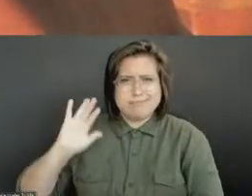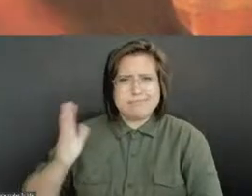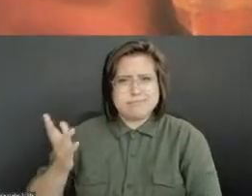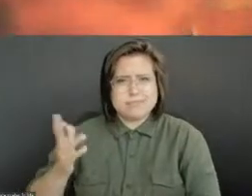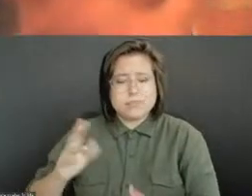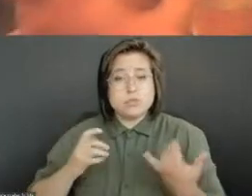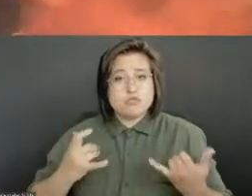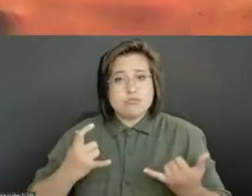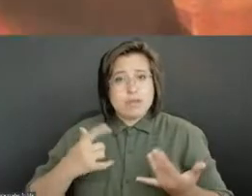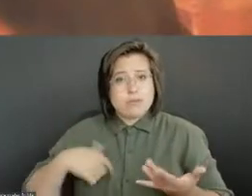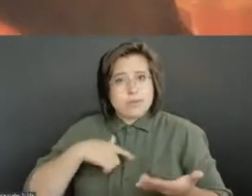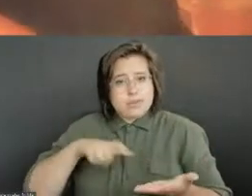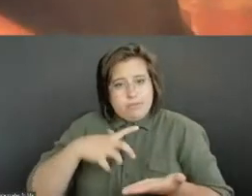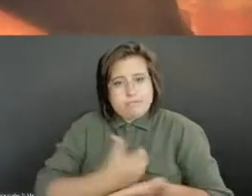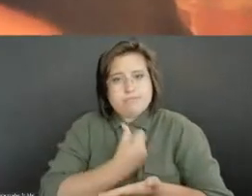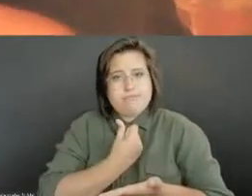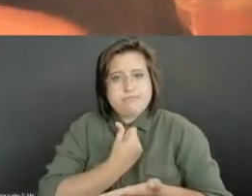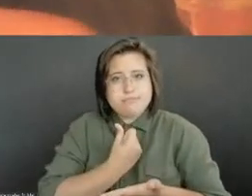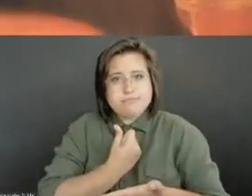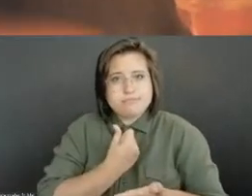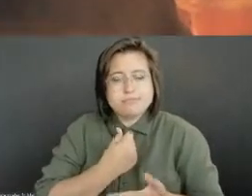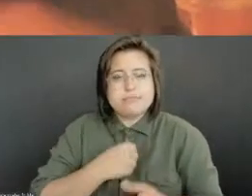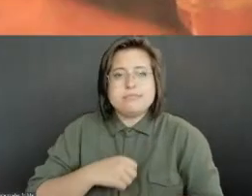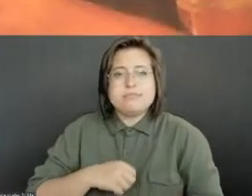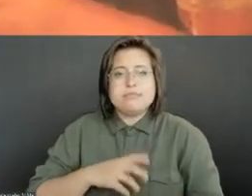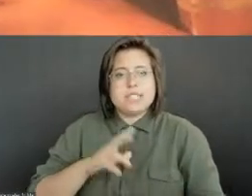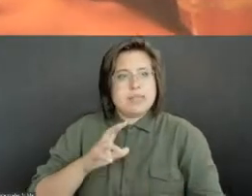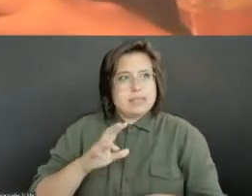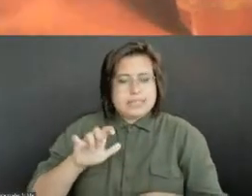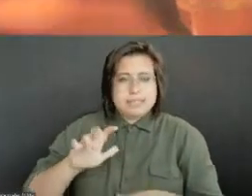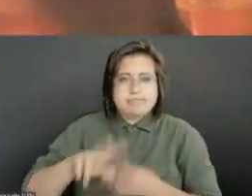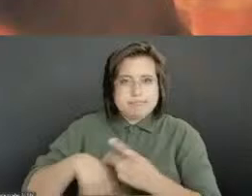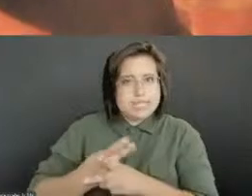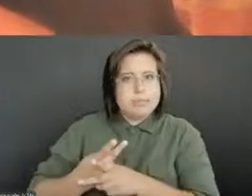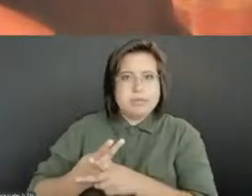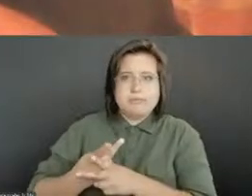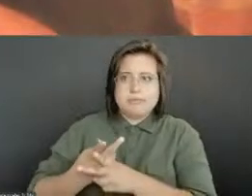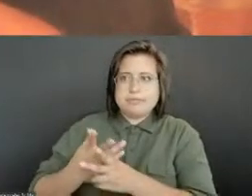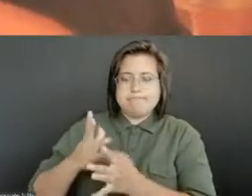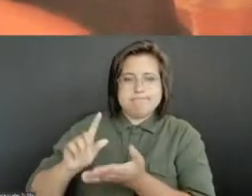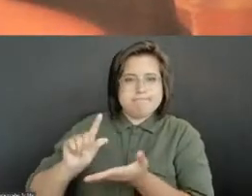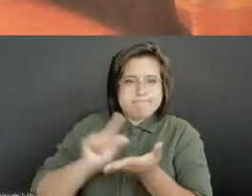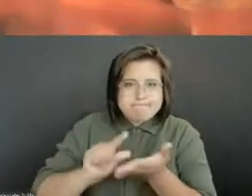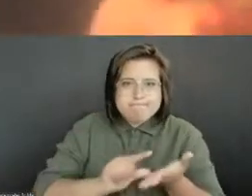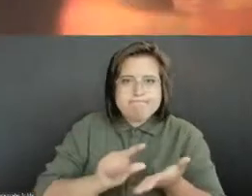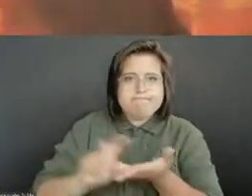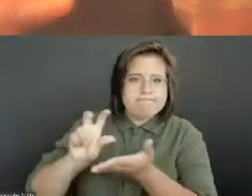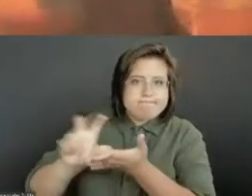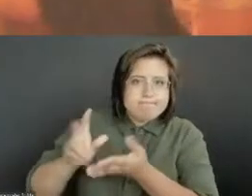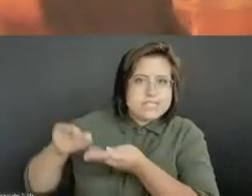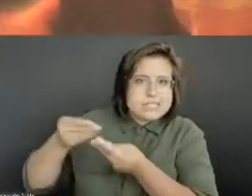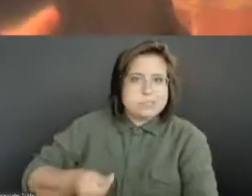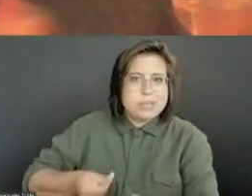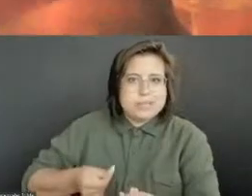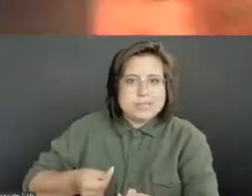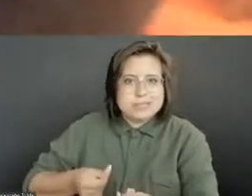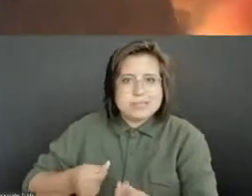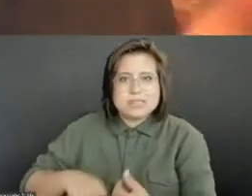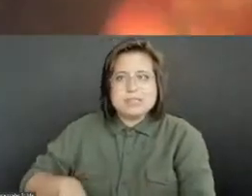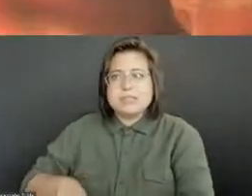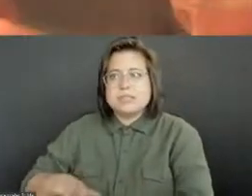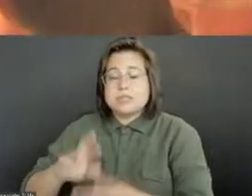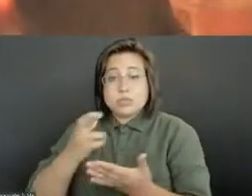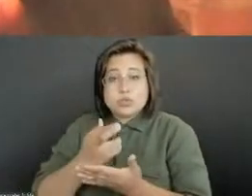opportunity and the unprecedented spending to give the same kind of resources to